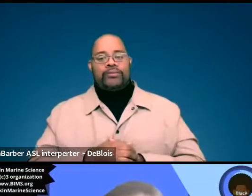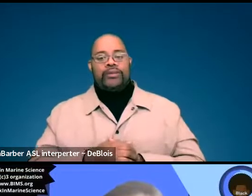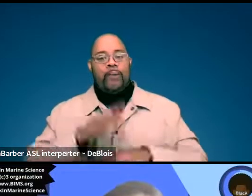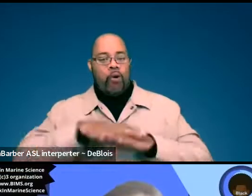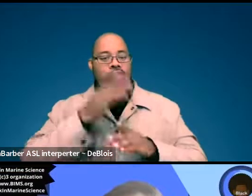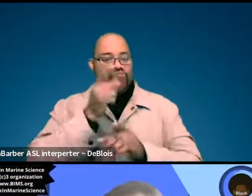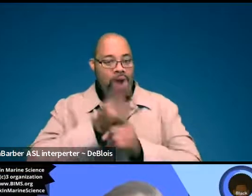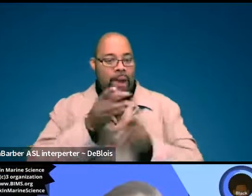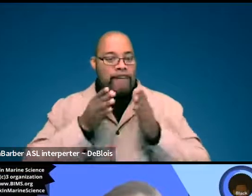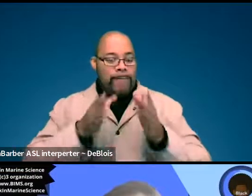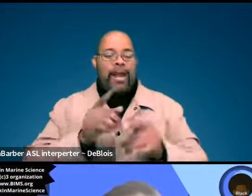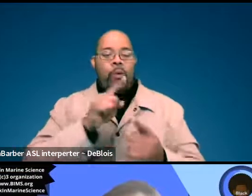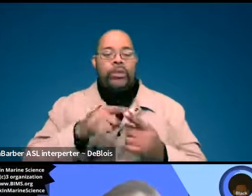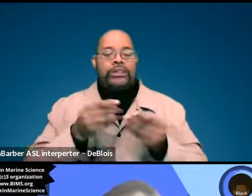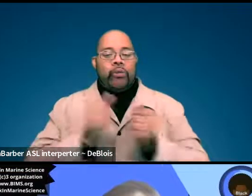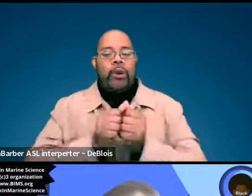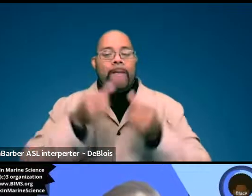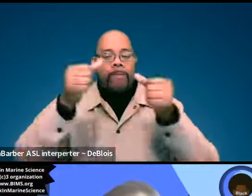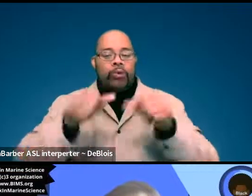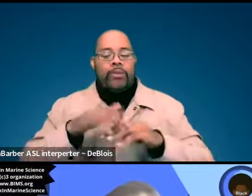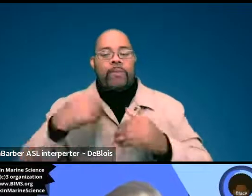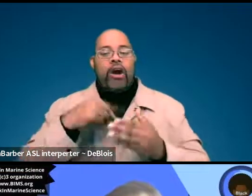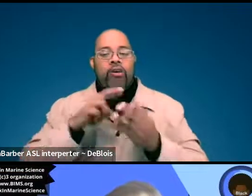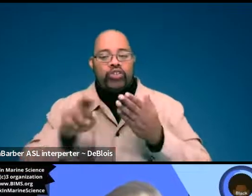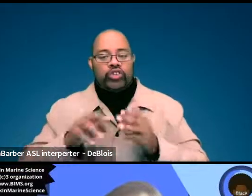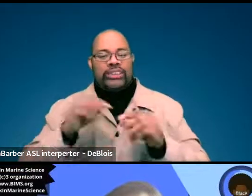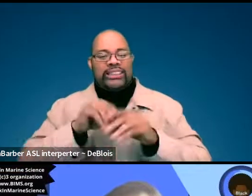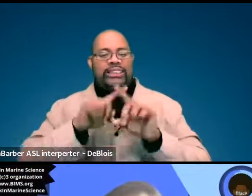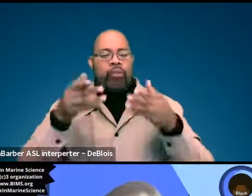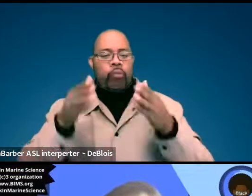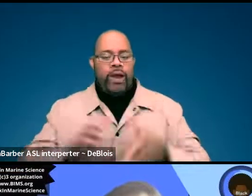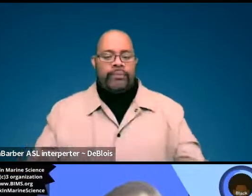right path when it comes to posting about my research in a different way.